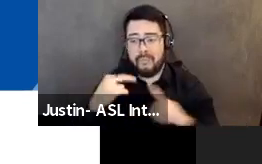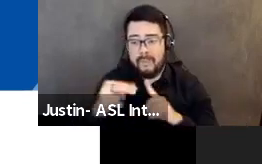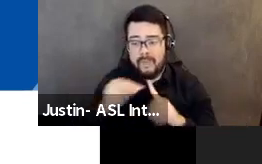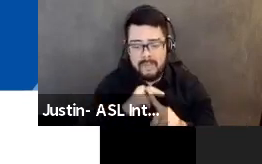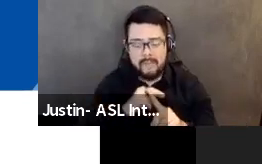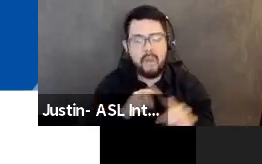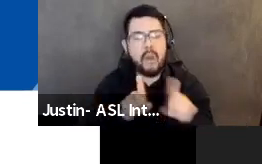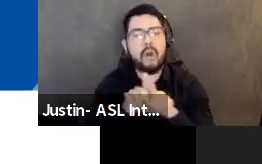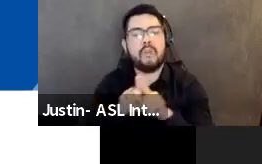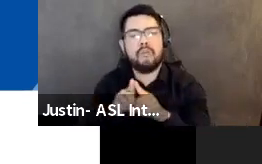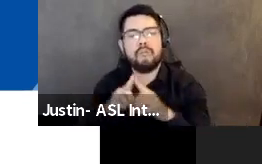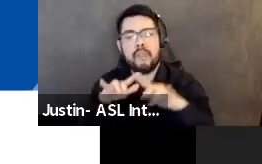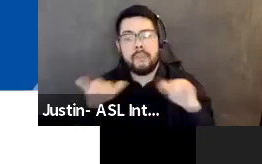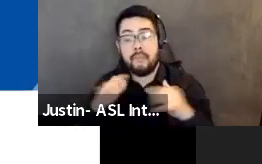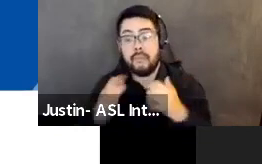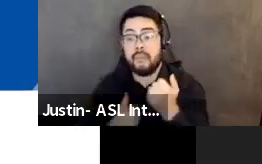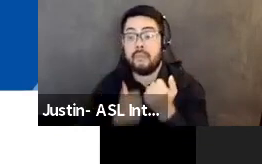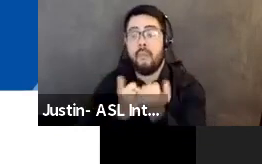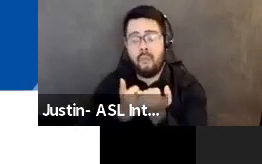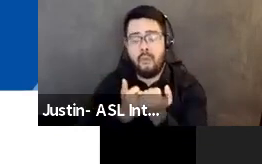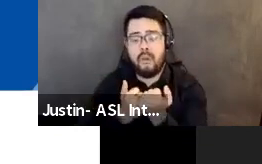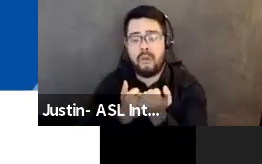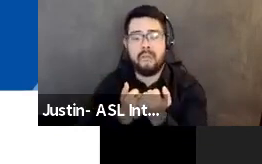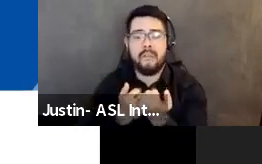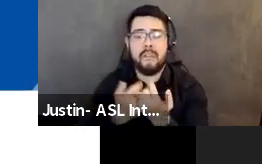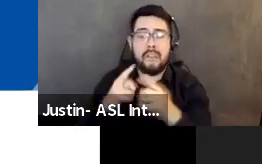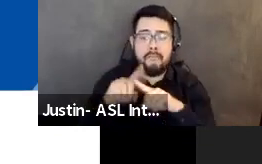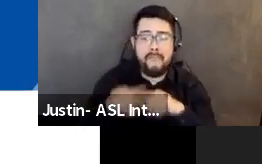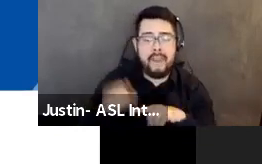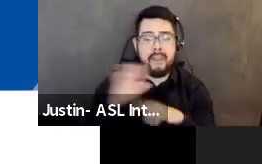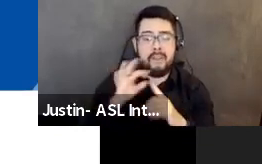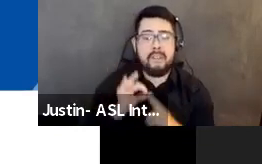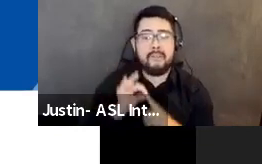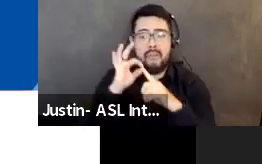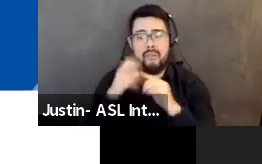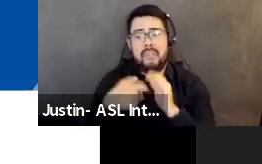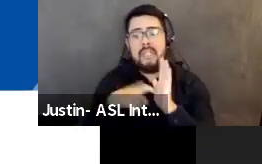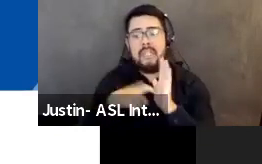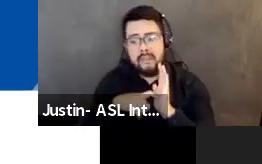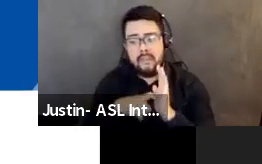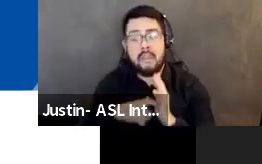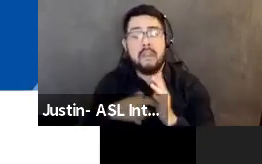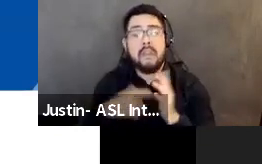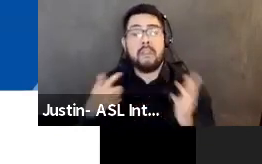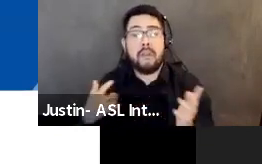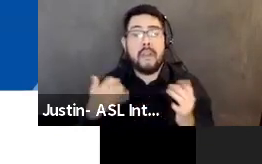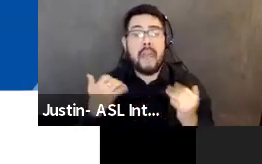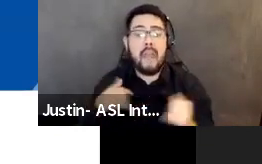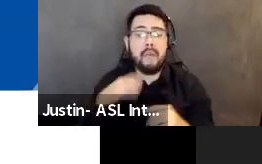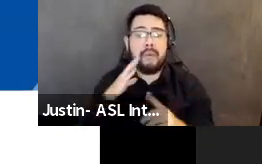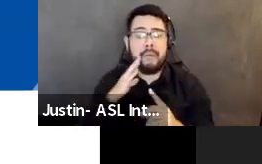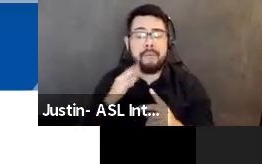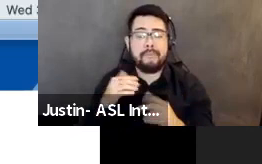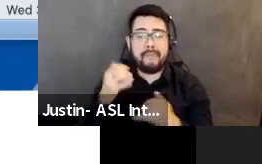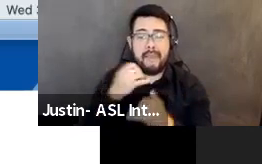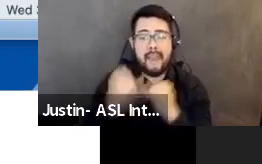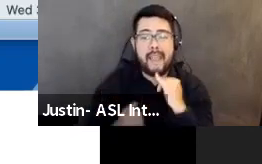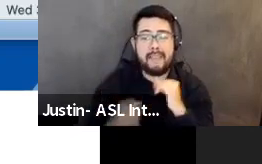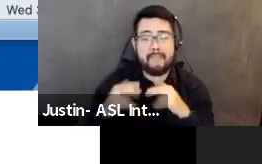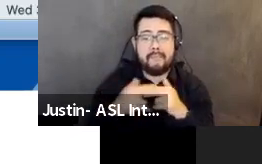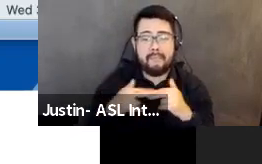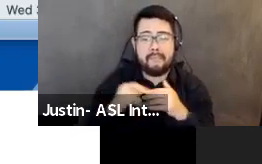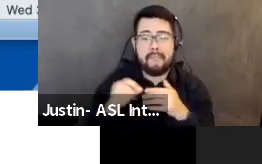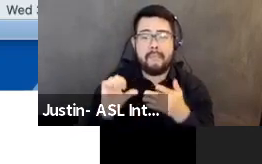schools based on their unique needs and with that i'll turn it to the last page